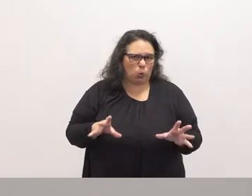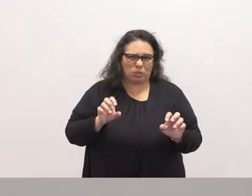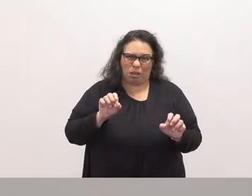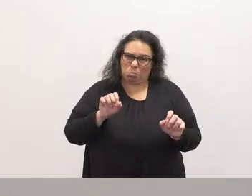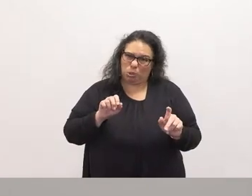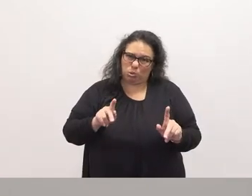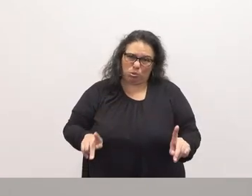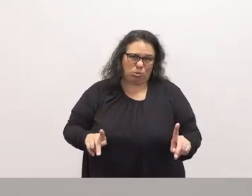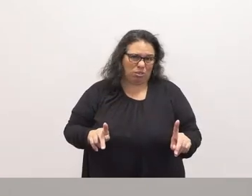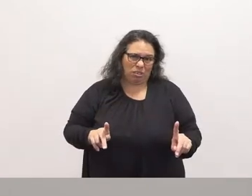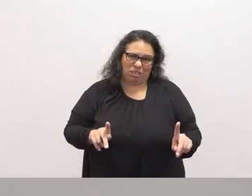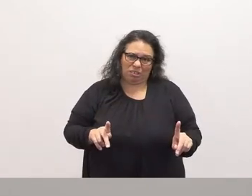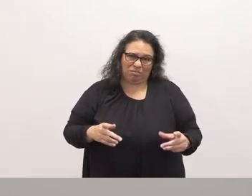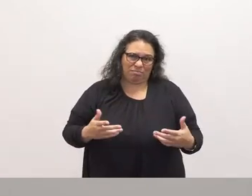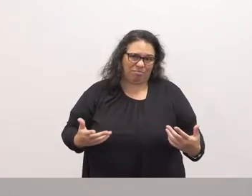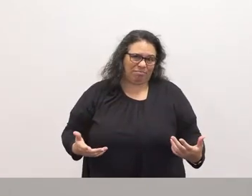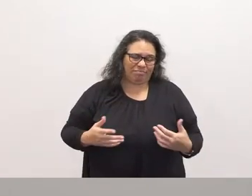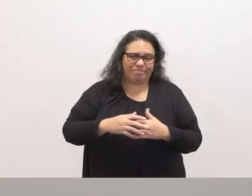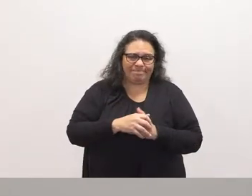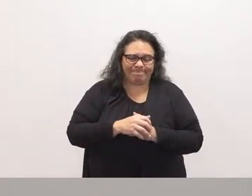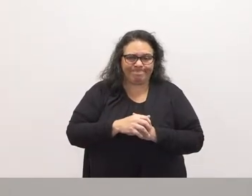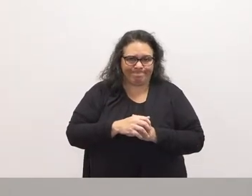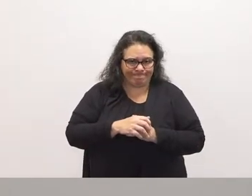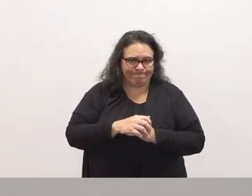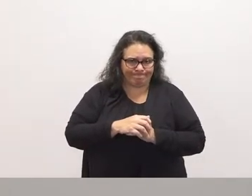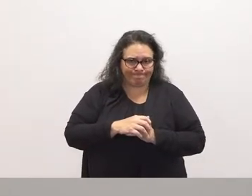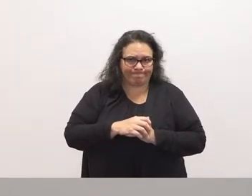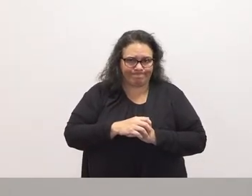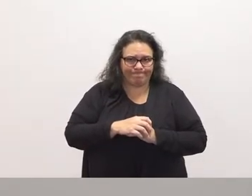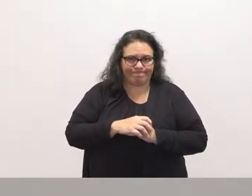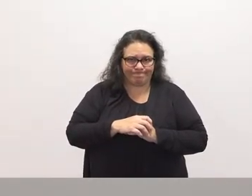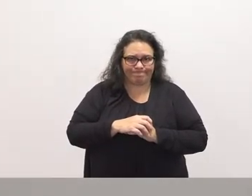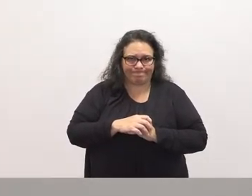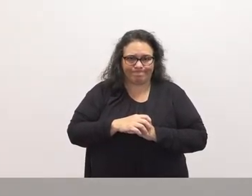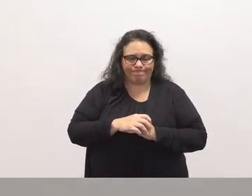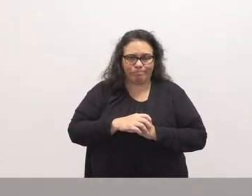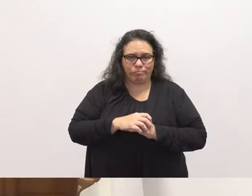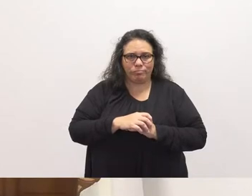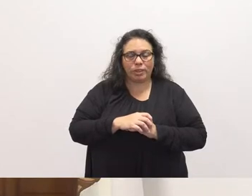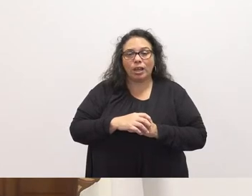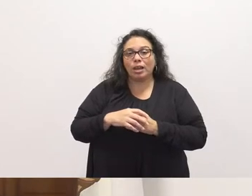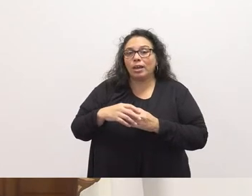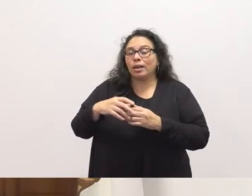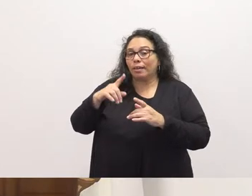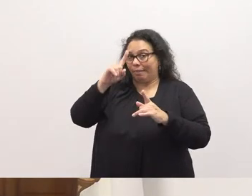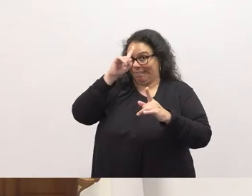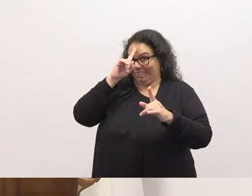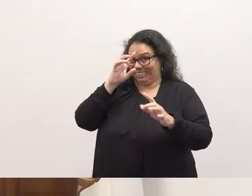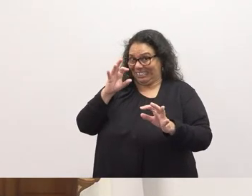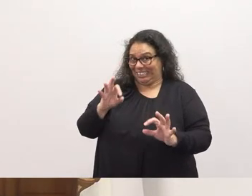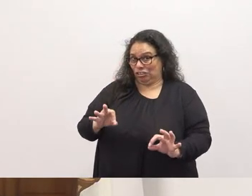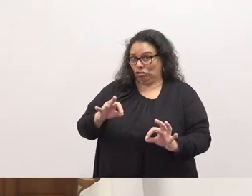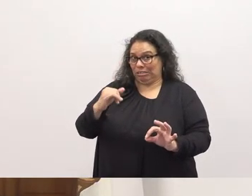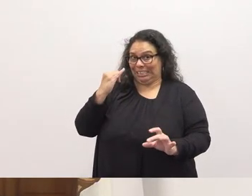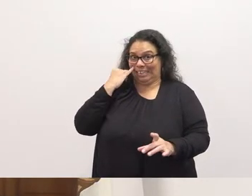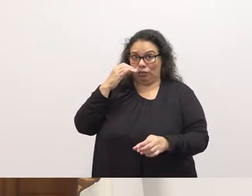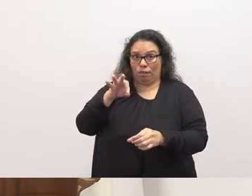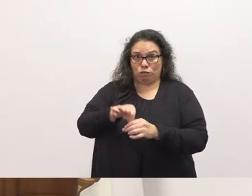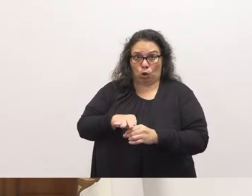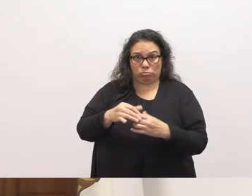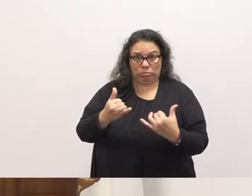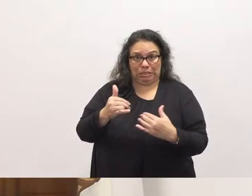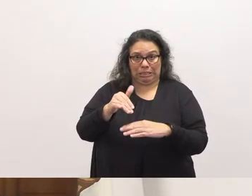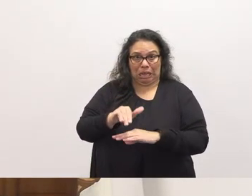when it goes into a four-wheel drift, so. The decision about whether you take a vote or not tonight